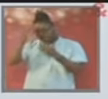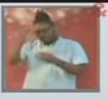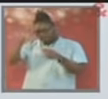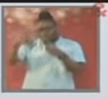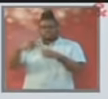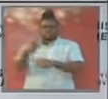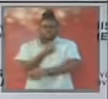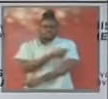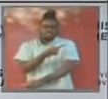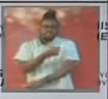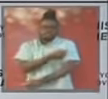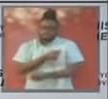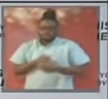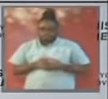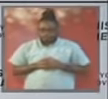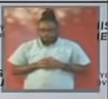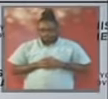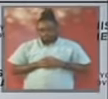safety.